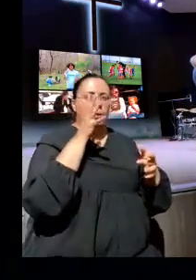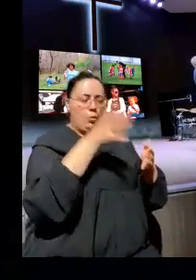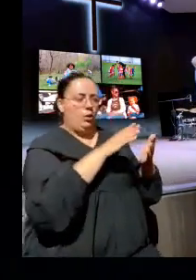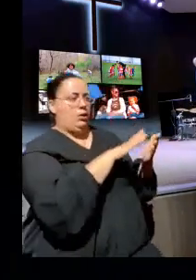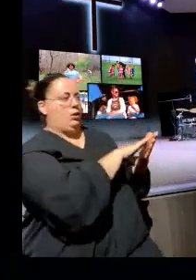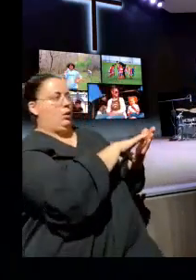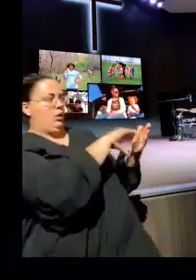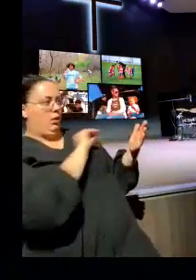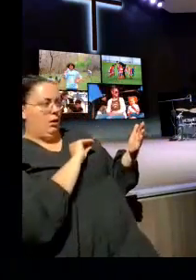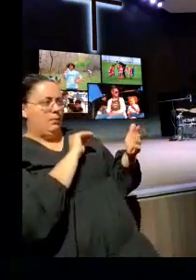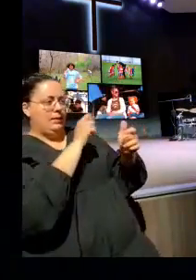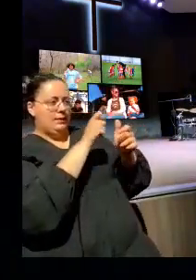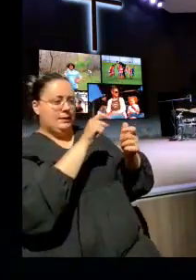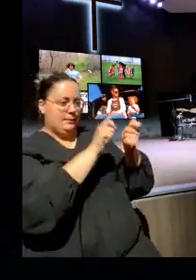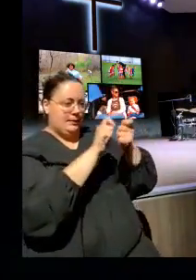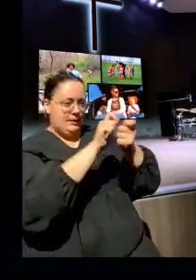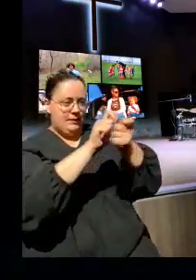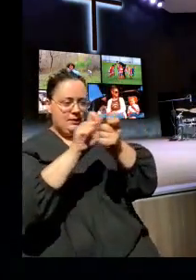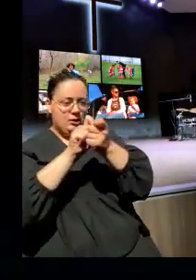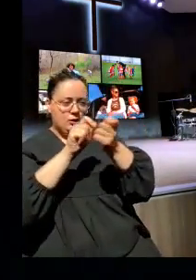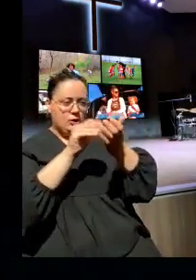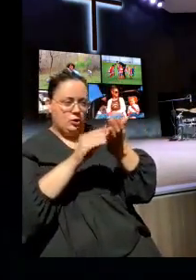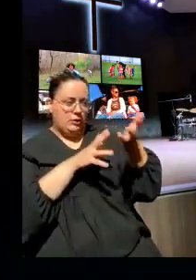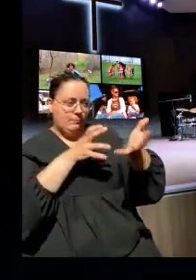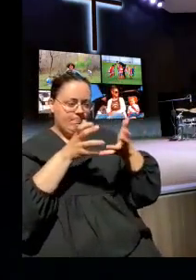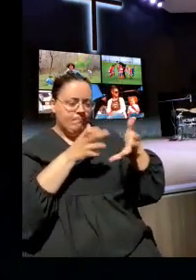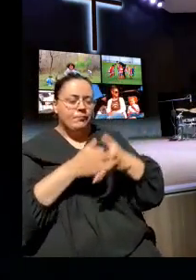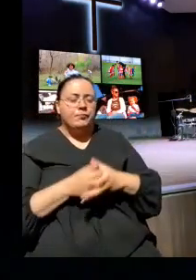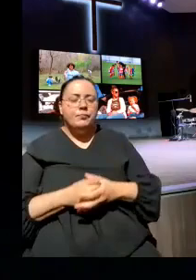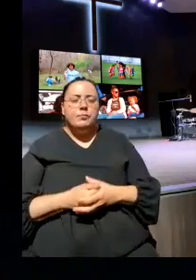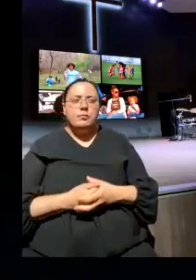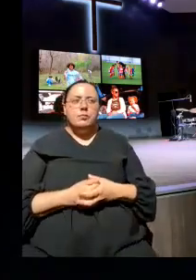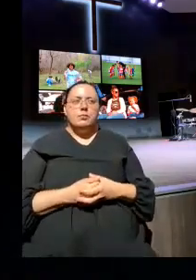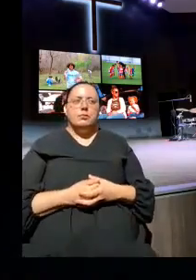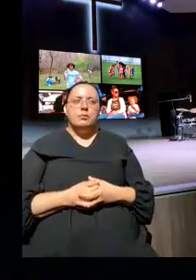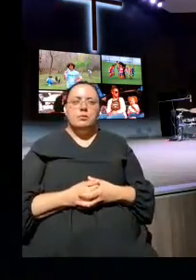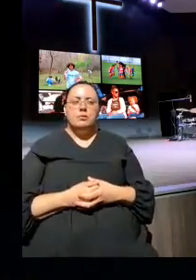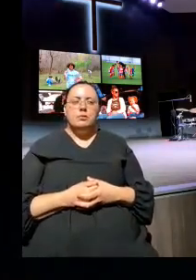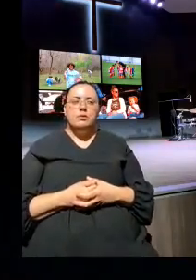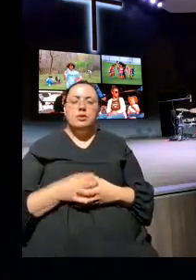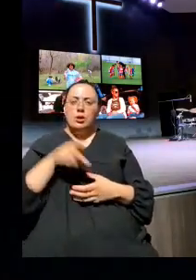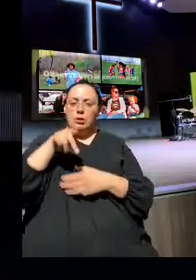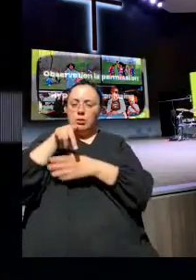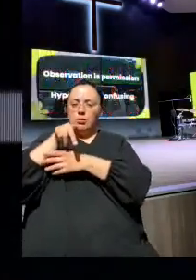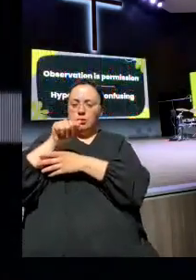you and you were watching me in action, put that into practice.